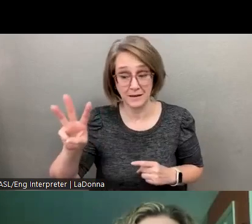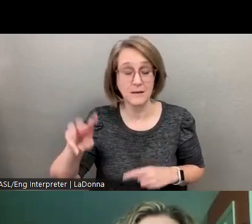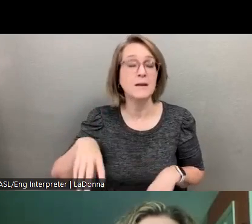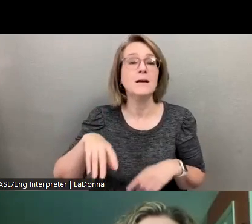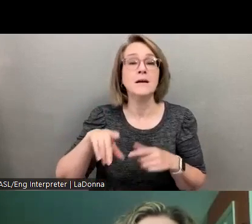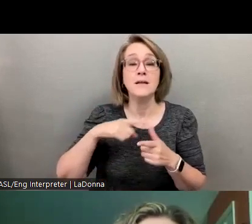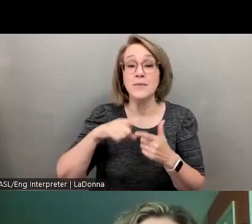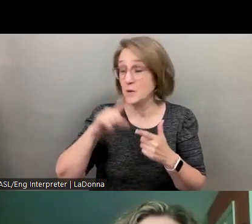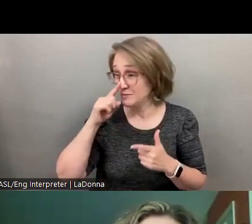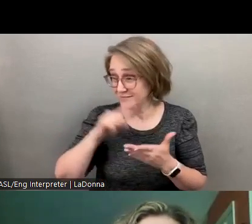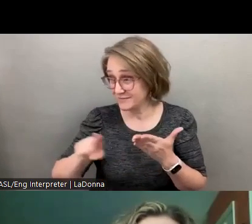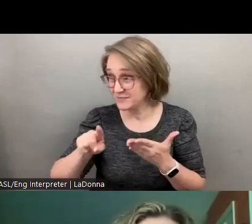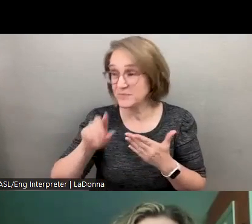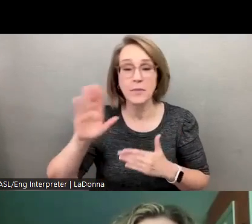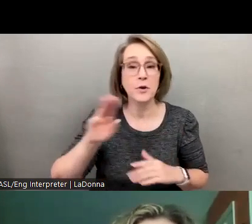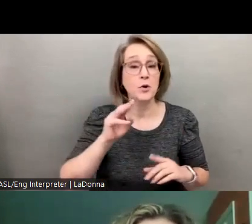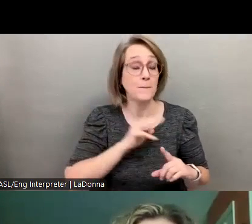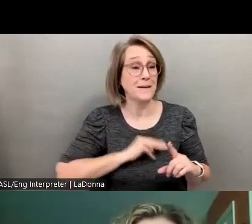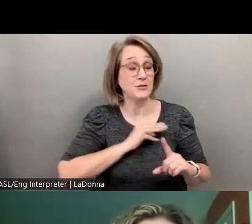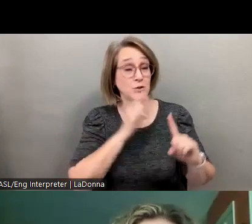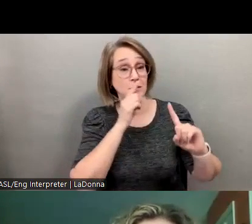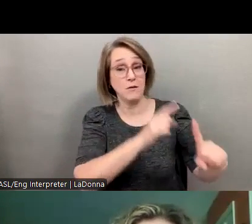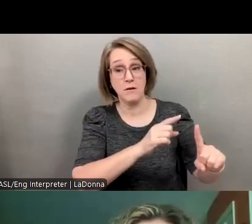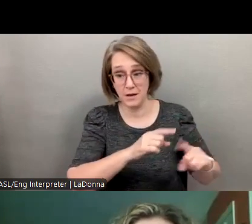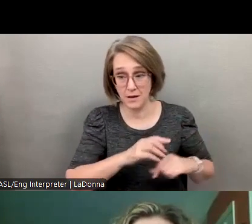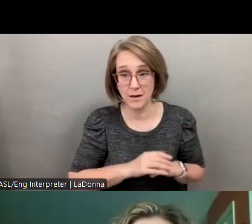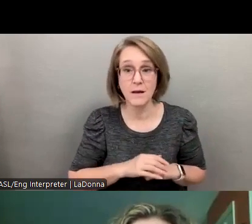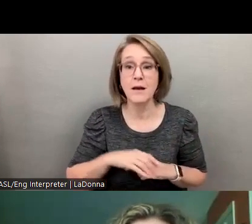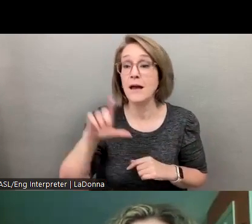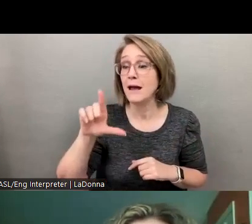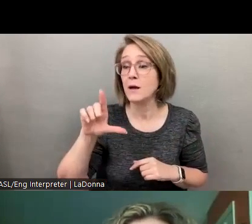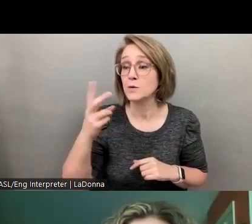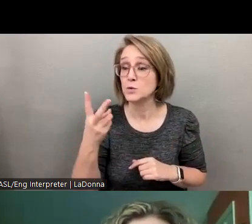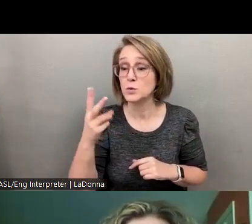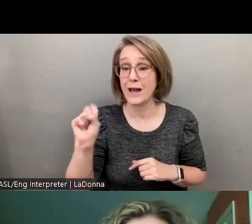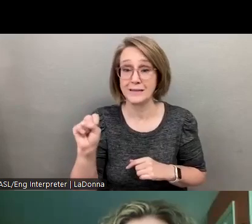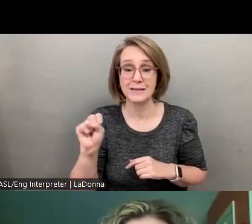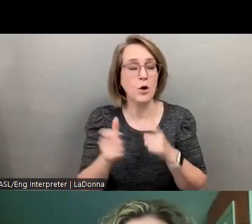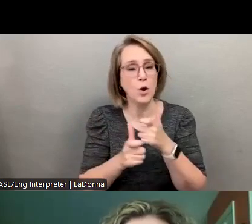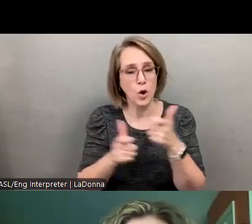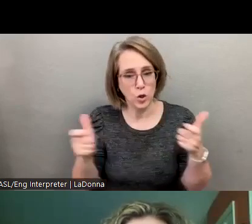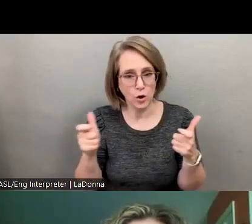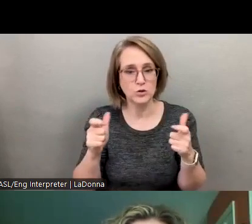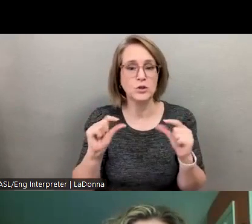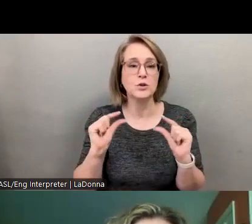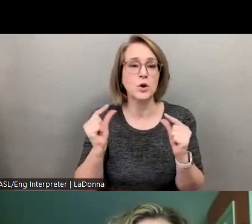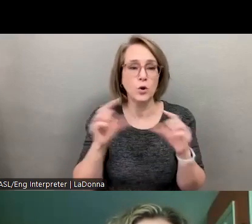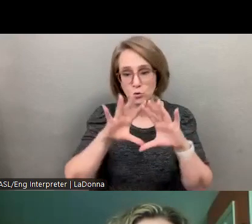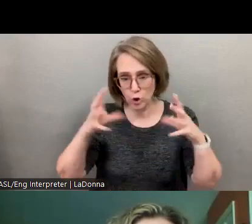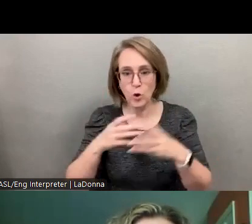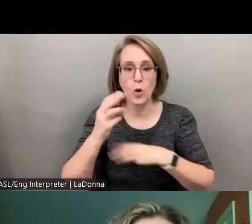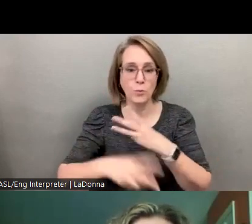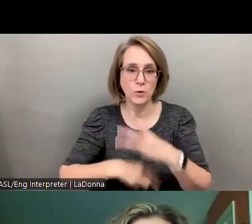letterstostrangers.org, the mission is Letters to Strangers, L2S, is the largest global youth-run nonprofit seeking